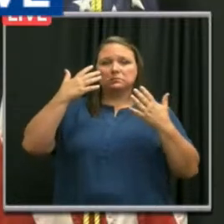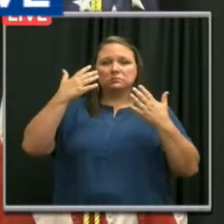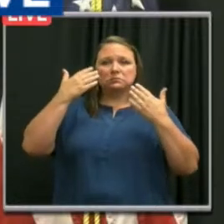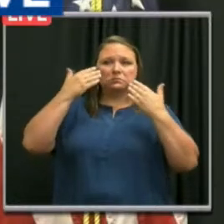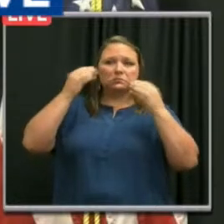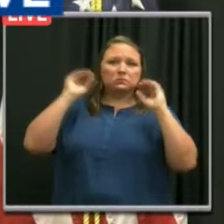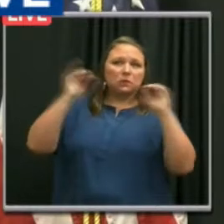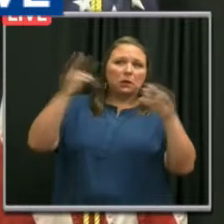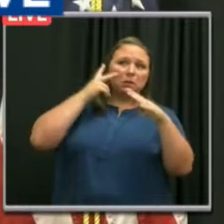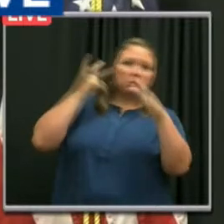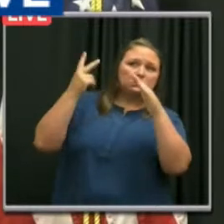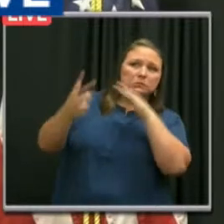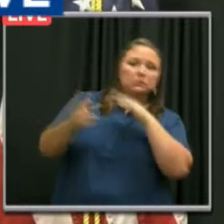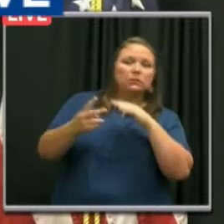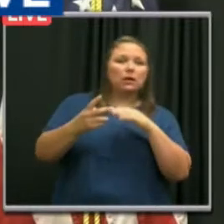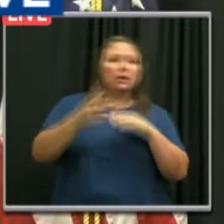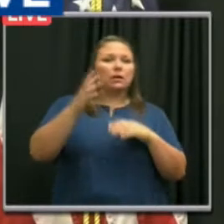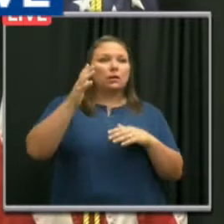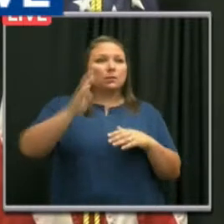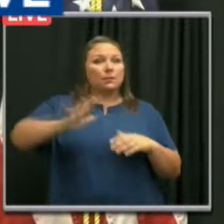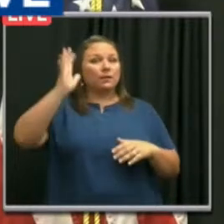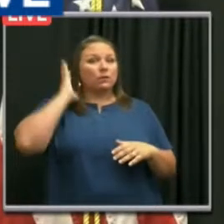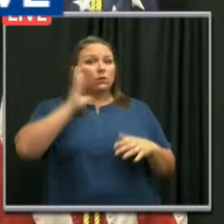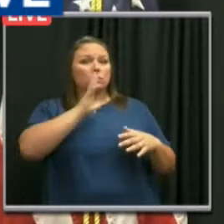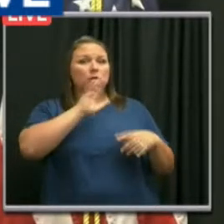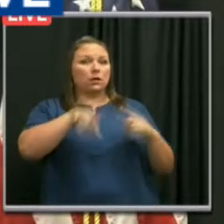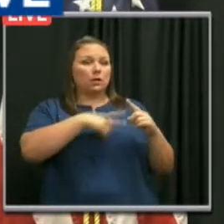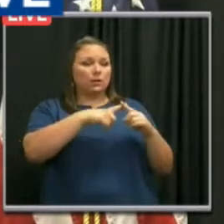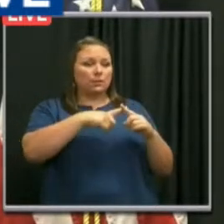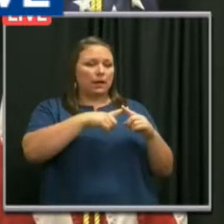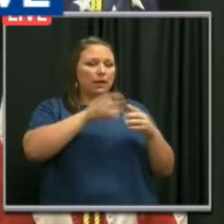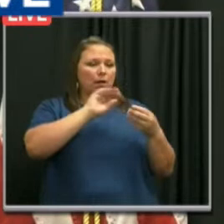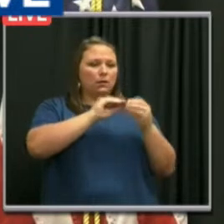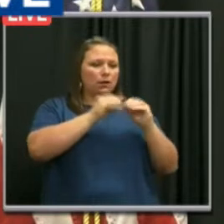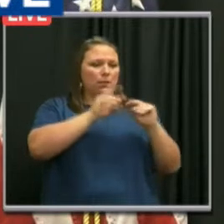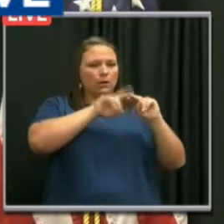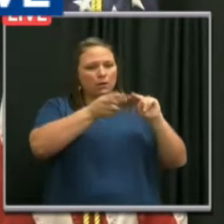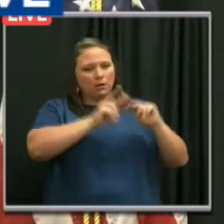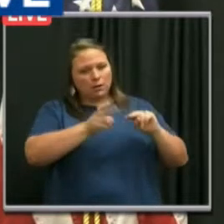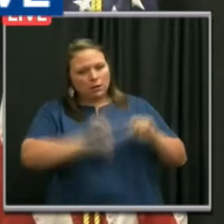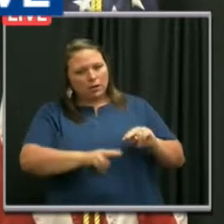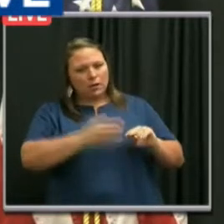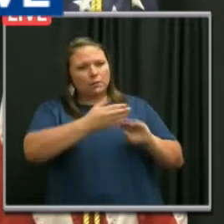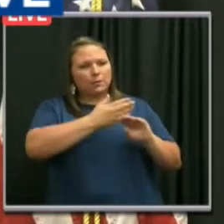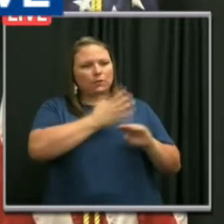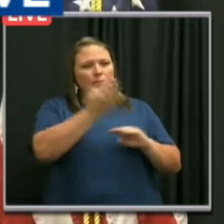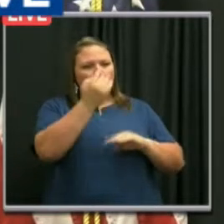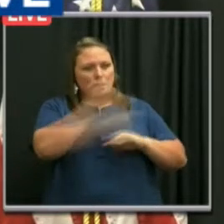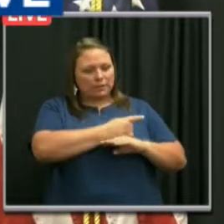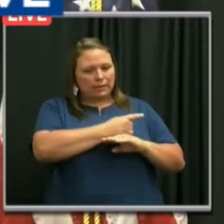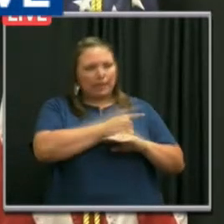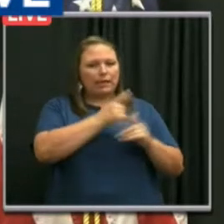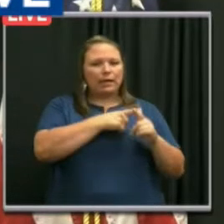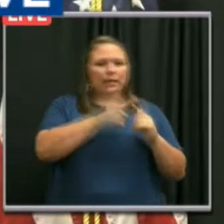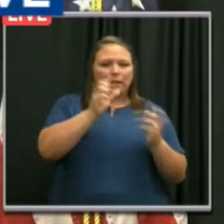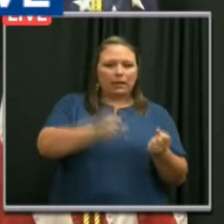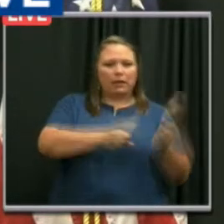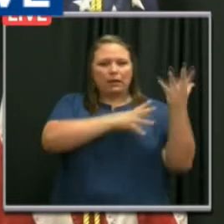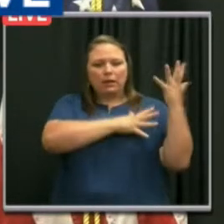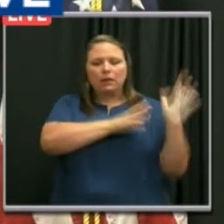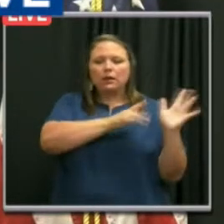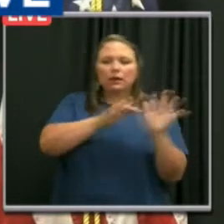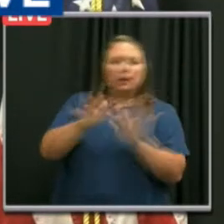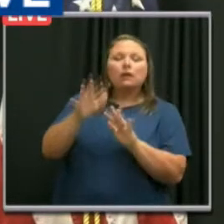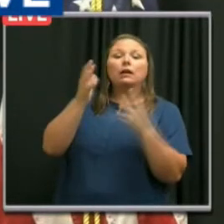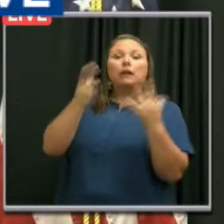At one point we were talking about needing to have numbers, declining for 14 days before we sort of moved to next phases, and that seems to have gone out the window.